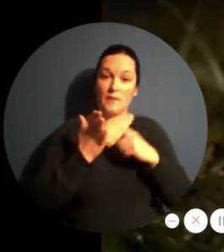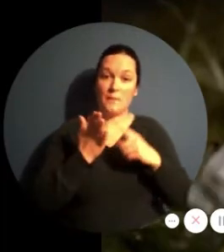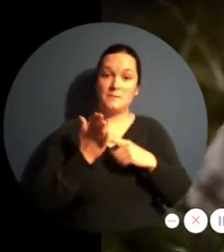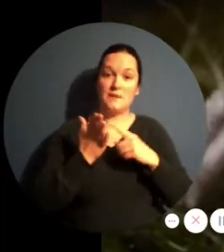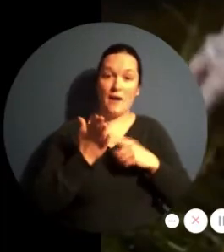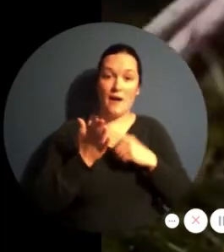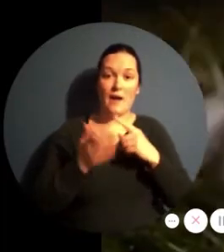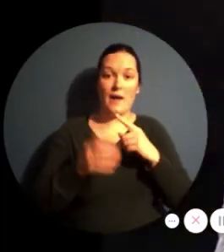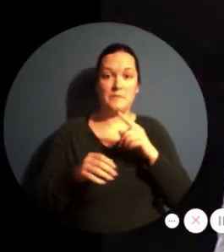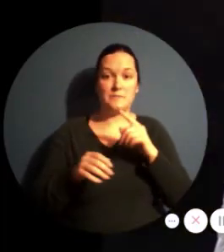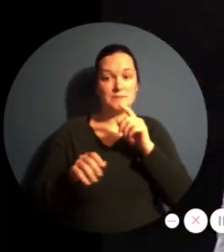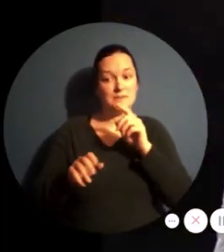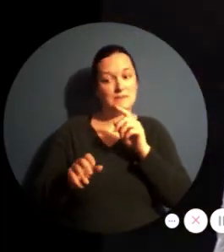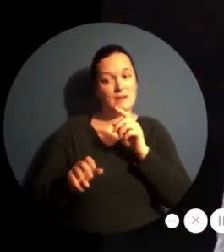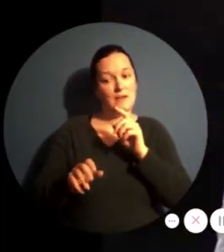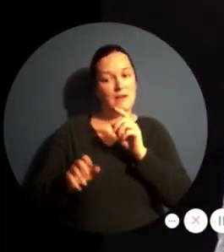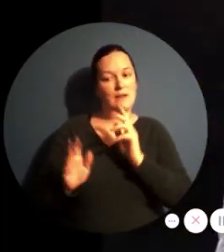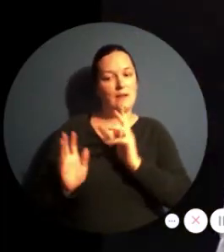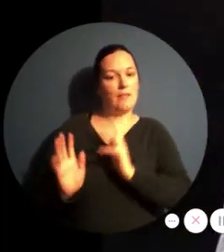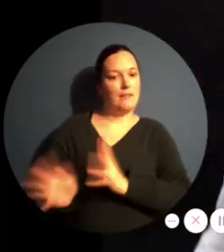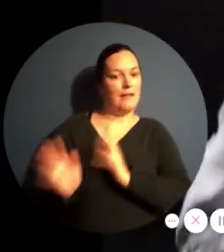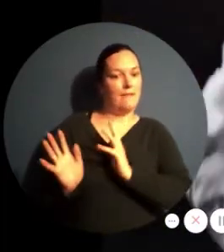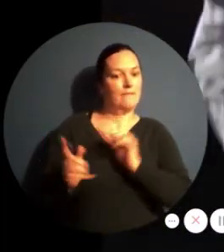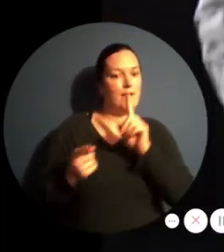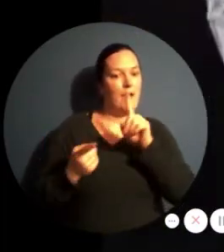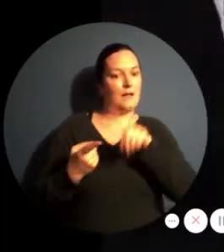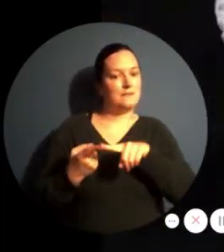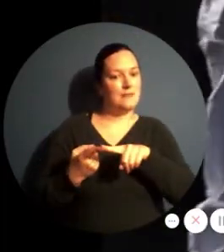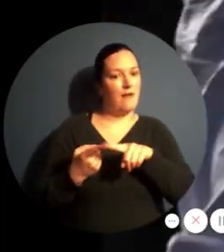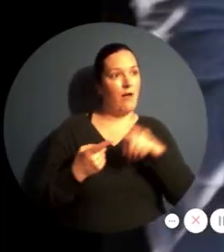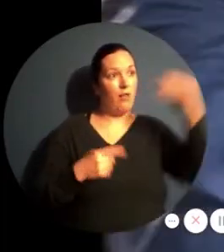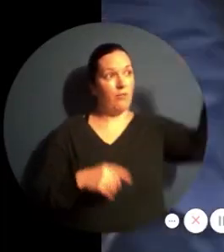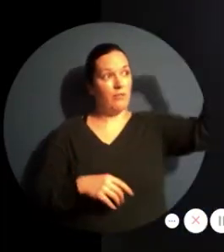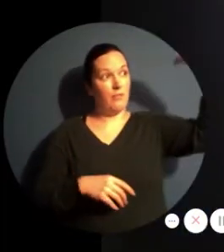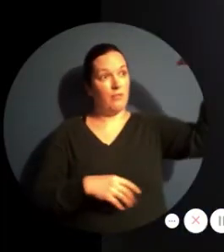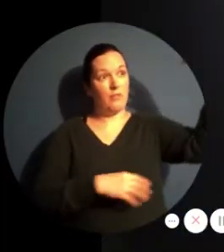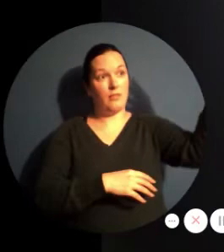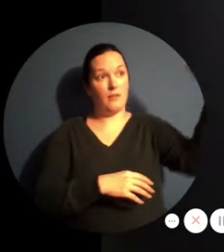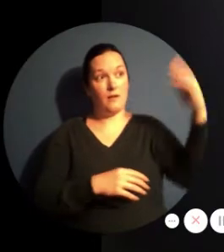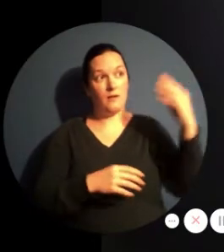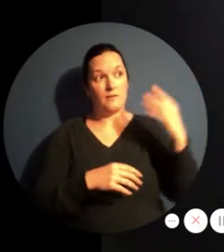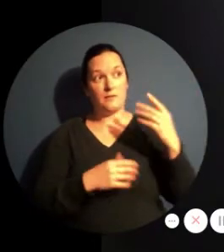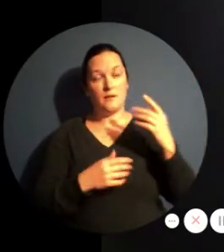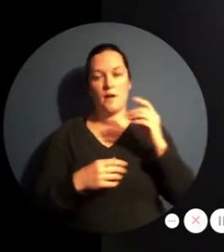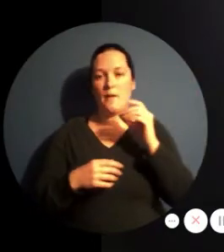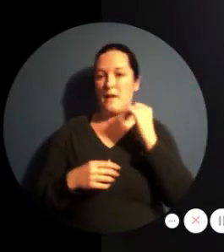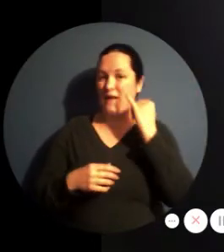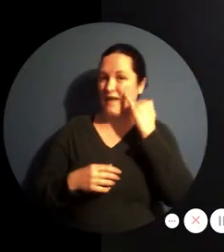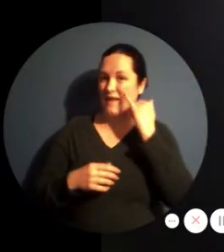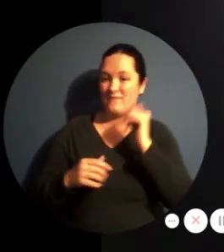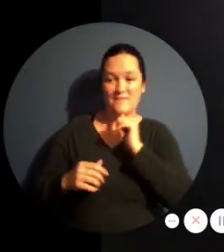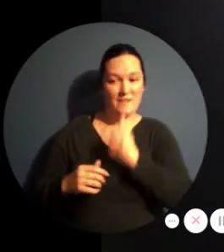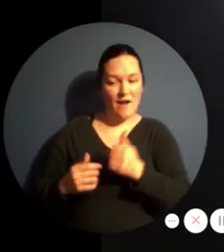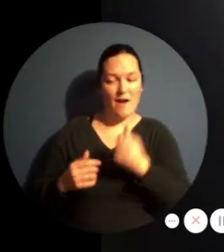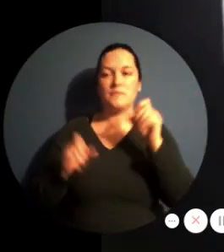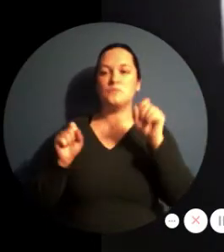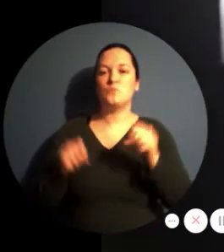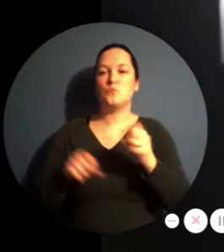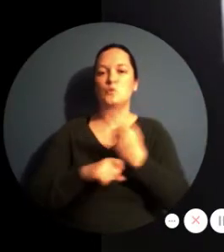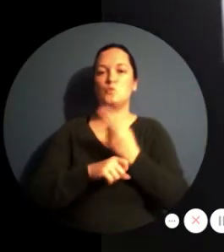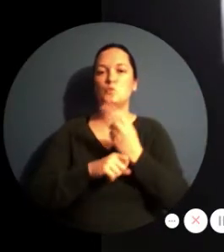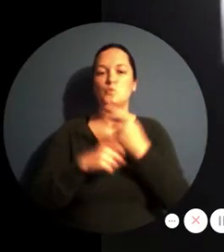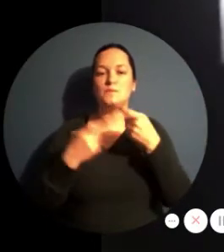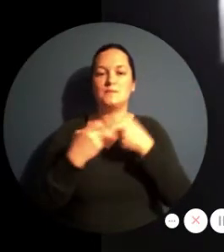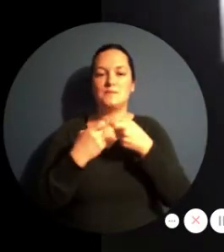scene until natural light is available. However, in many cases, temporary, high-powered lighting rigs and powerful